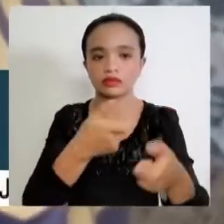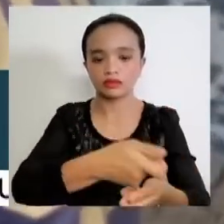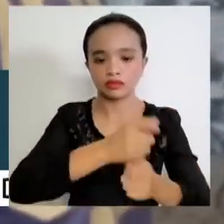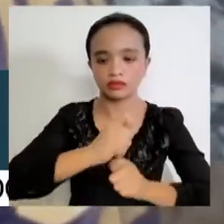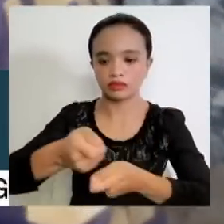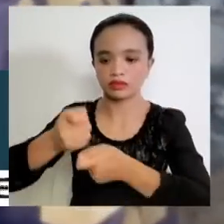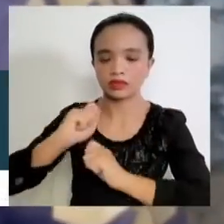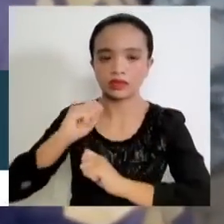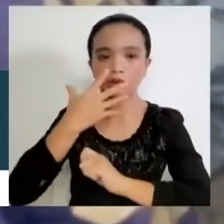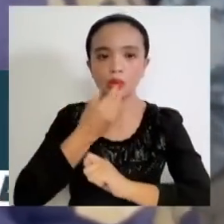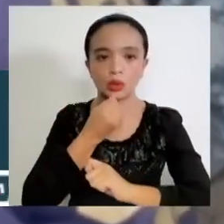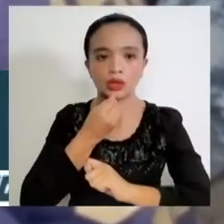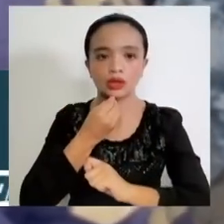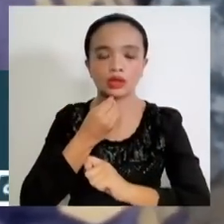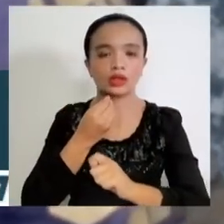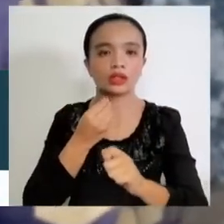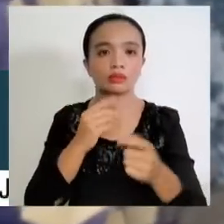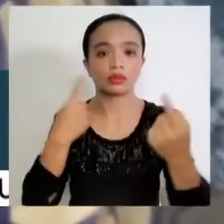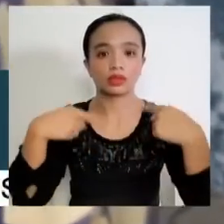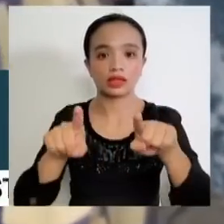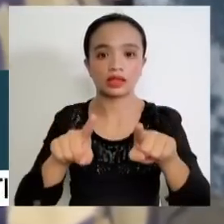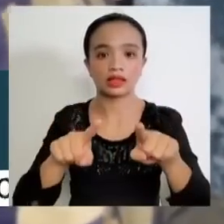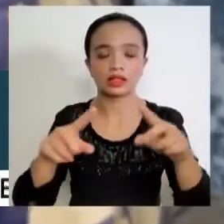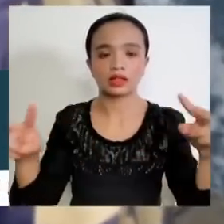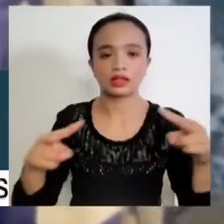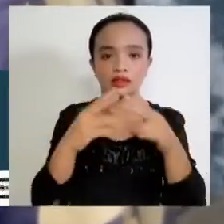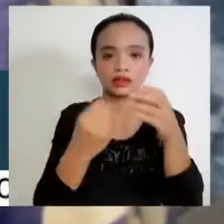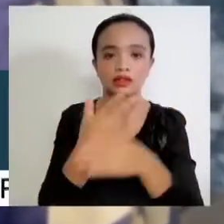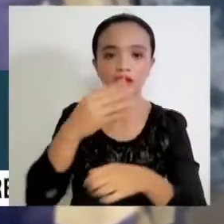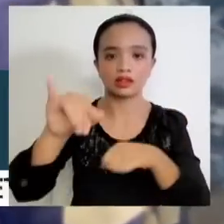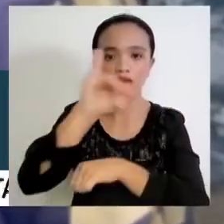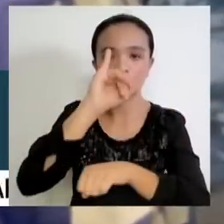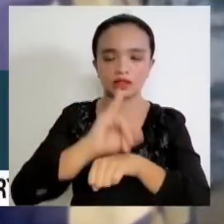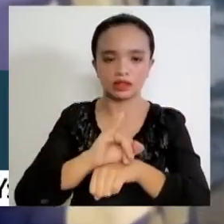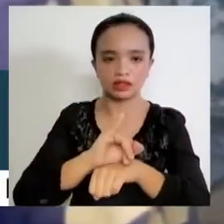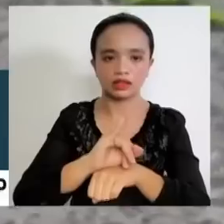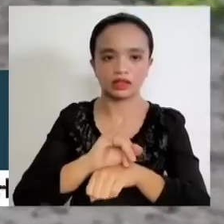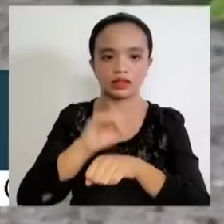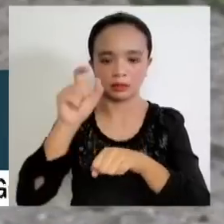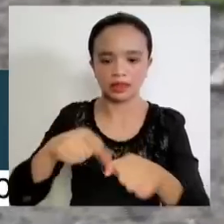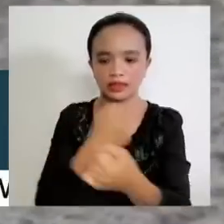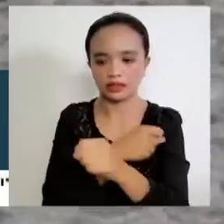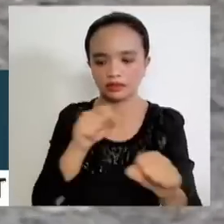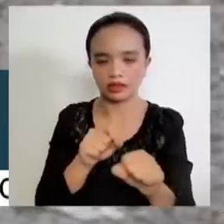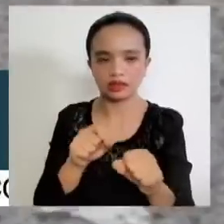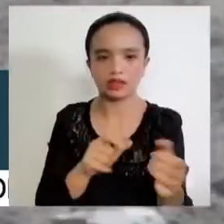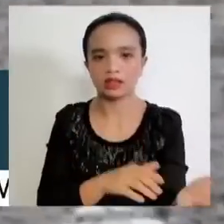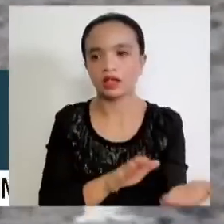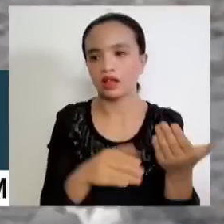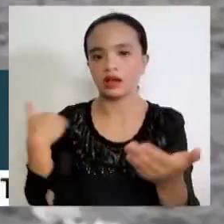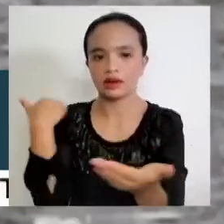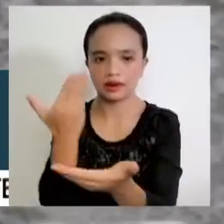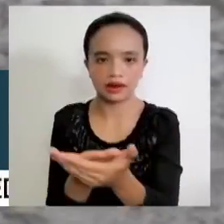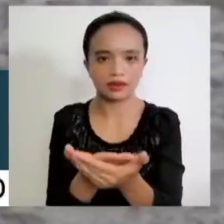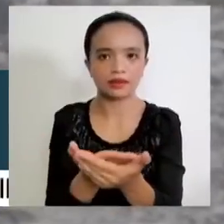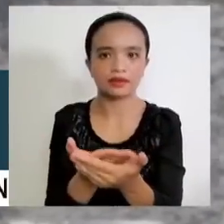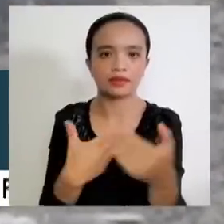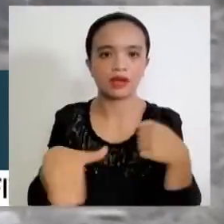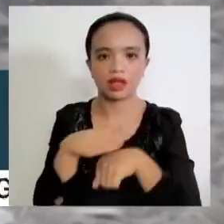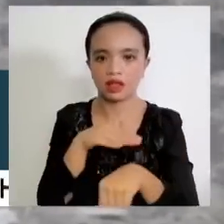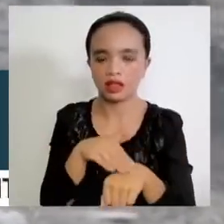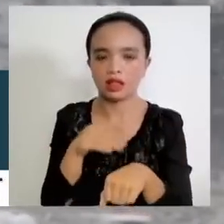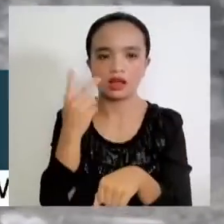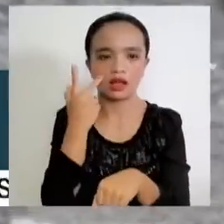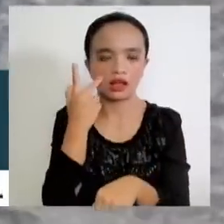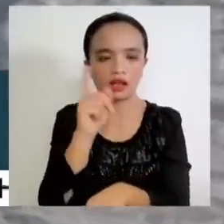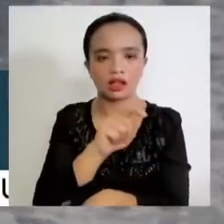to the volcano island to ensure that they also return to the mainland. Under Cebox Alert Level 1, economic activity is still allowed in Ta'al Lake